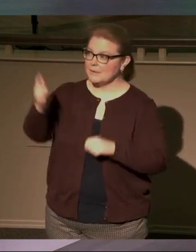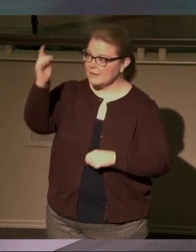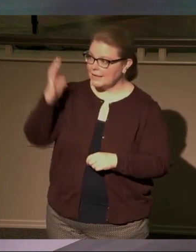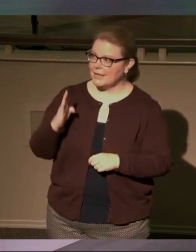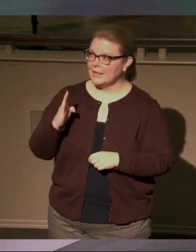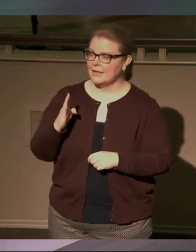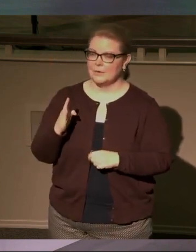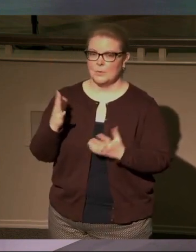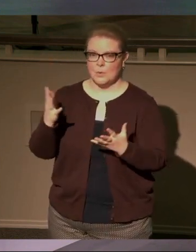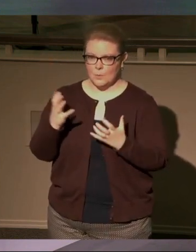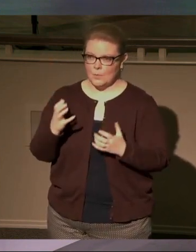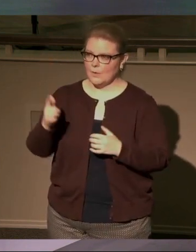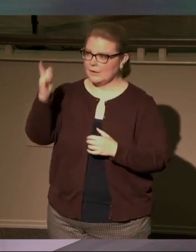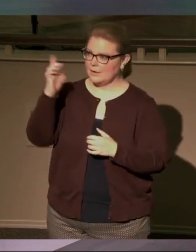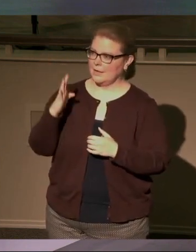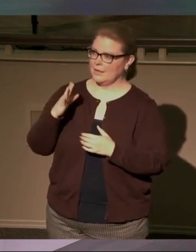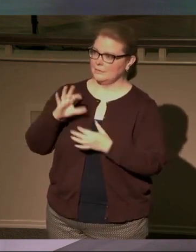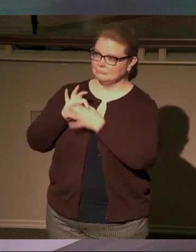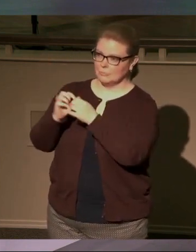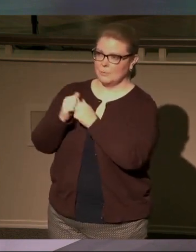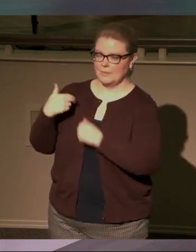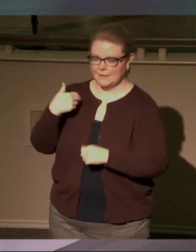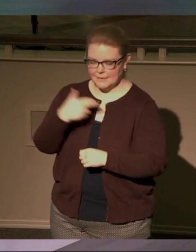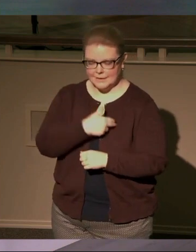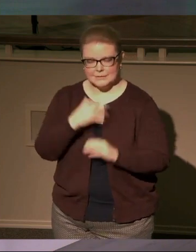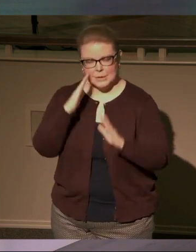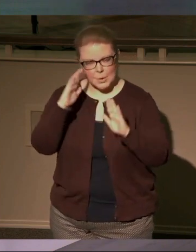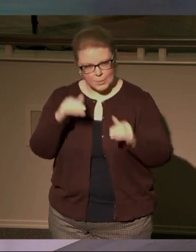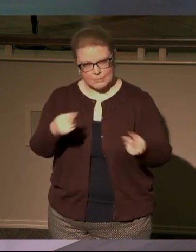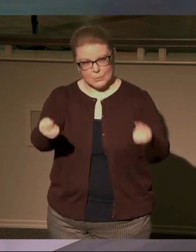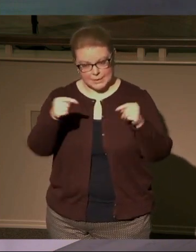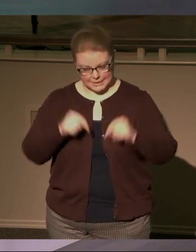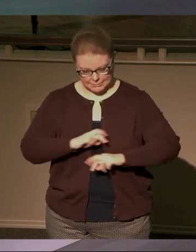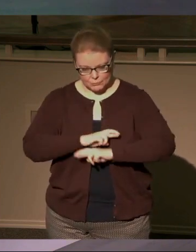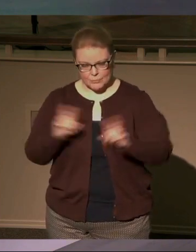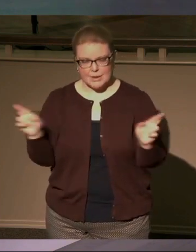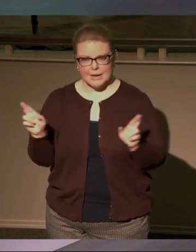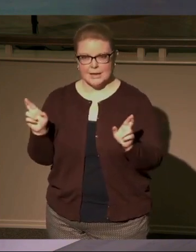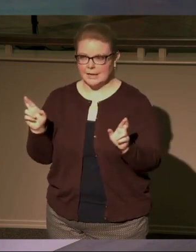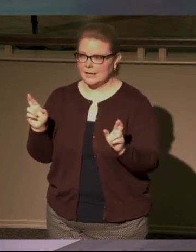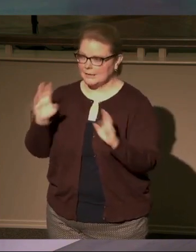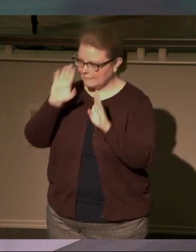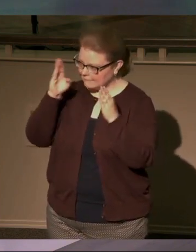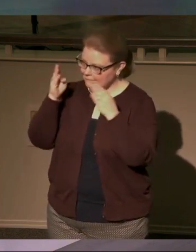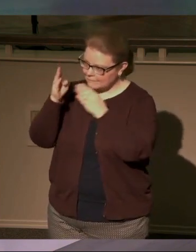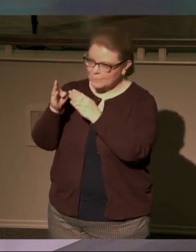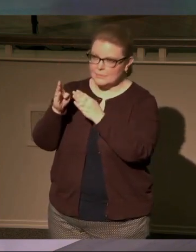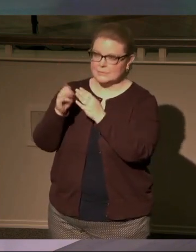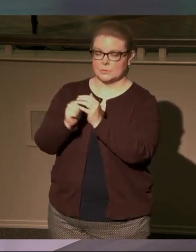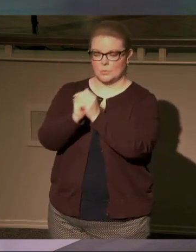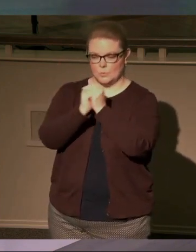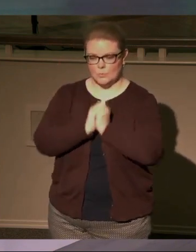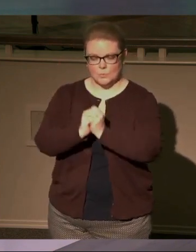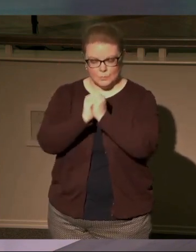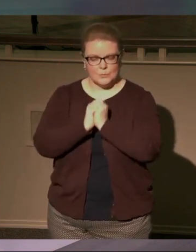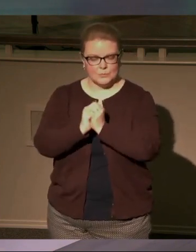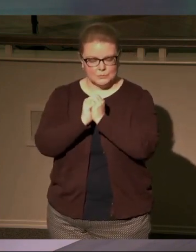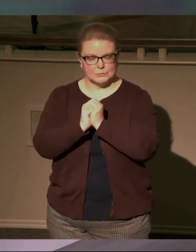God would hear from us. And so I hope that you came ready for that focus and that worship.